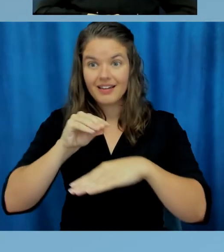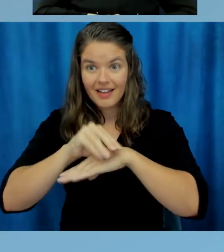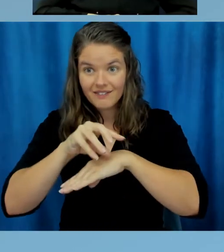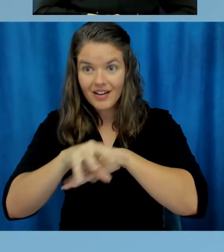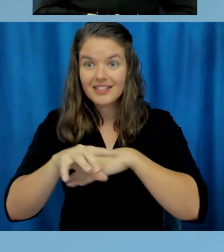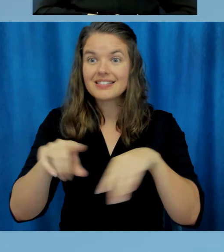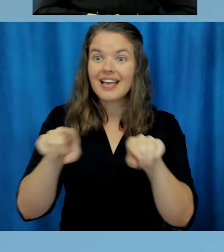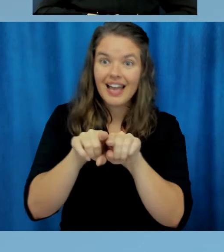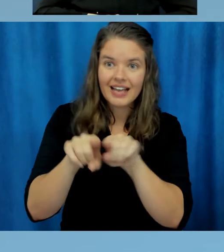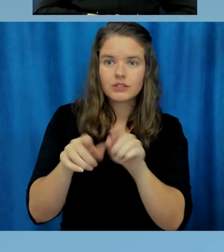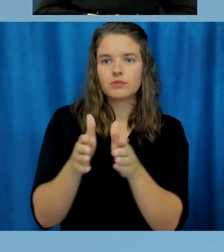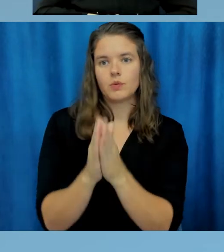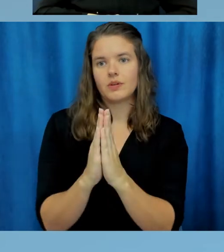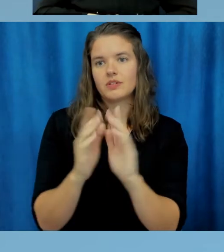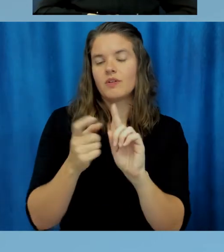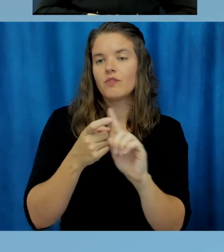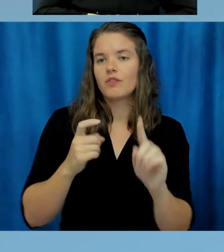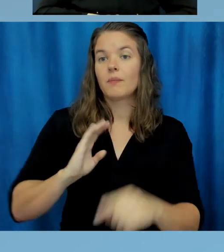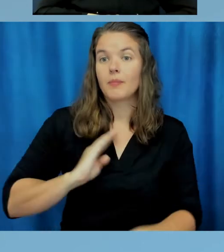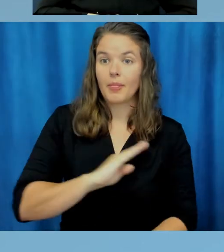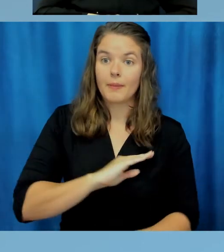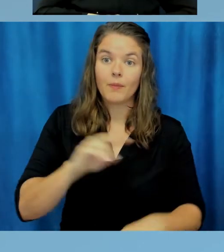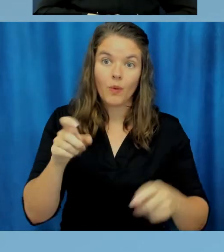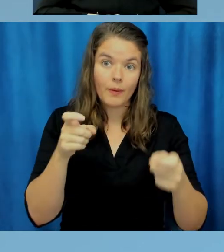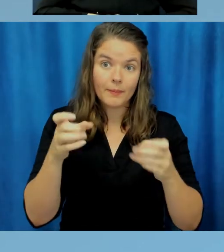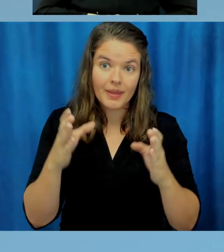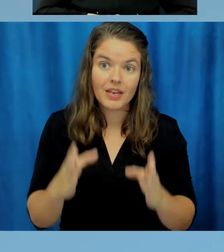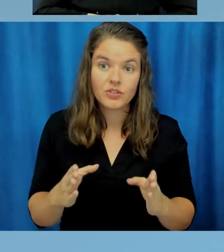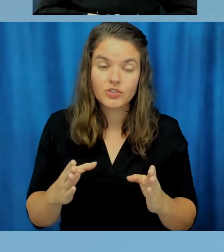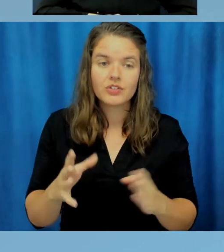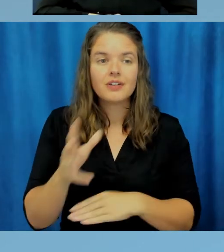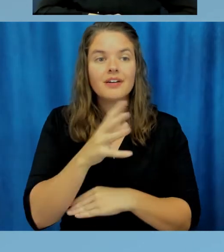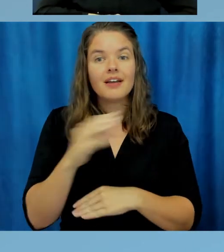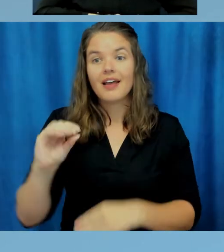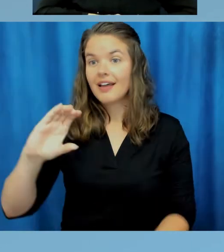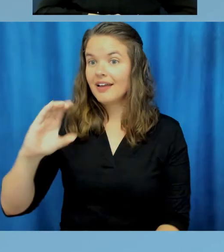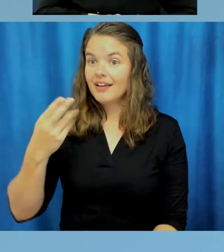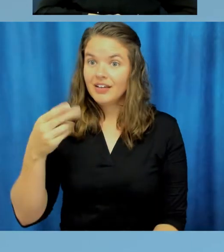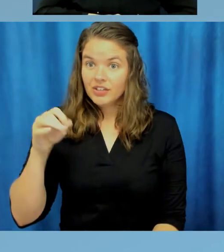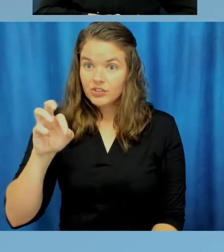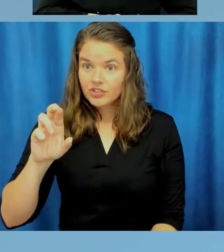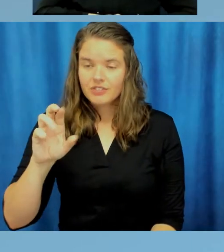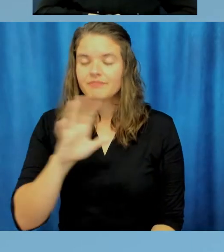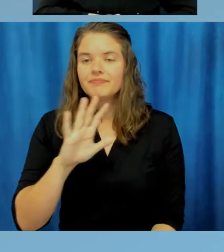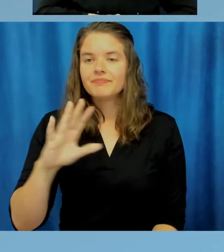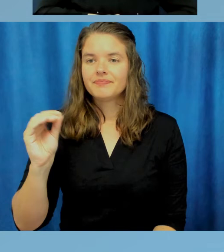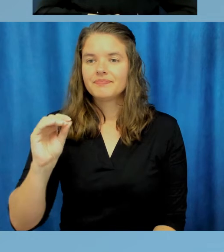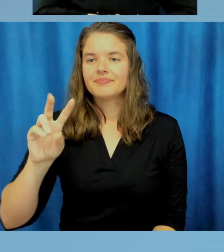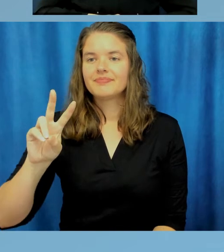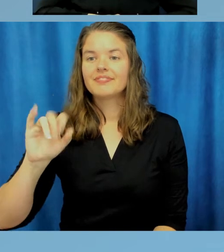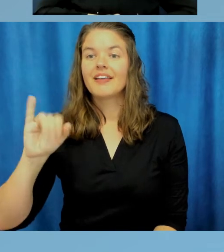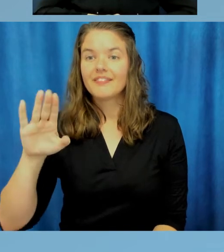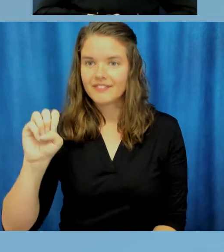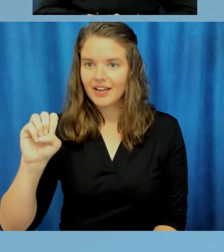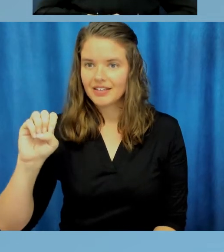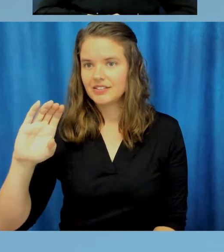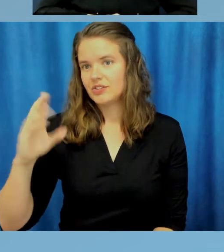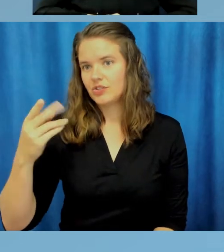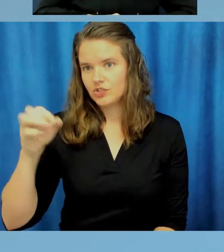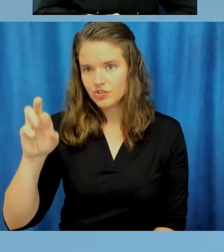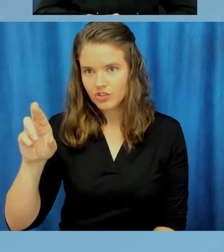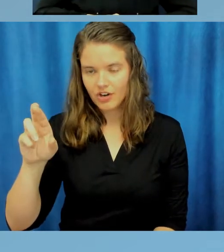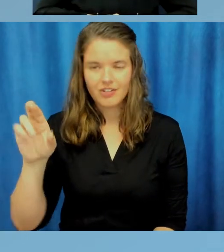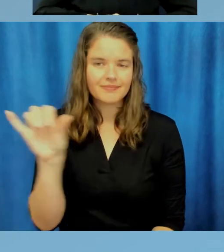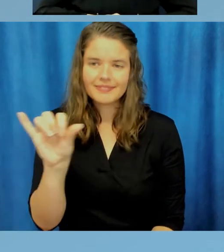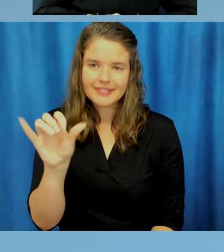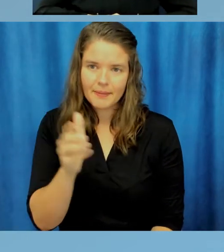advice as requested from the board manager. And the chair and the vice chair,